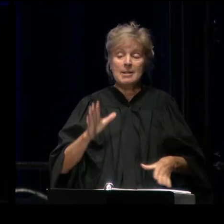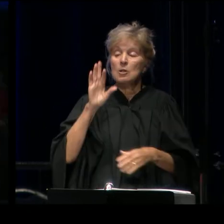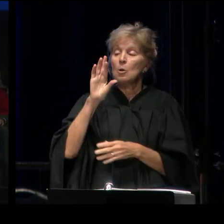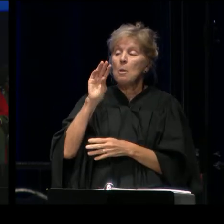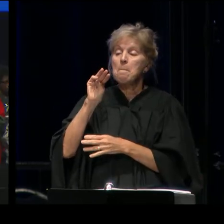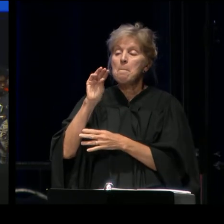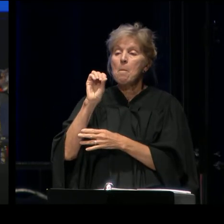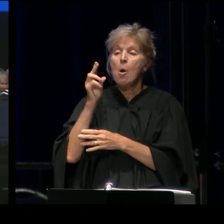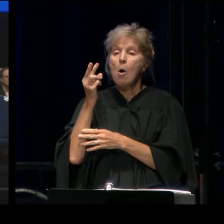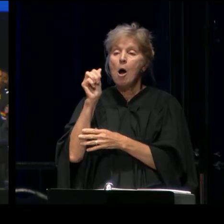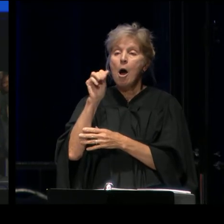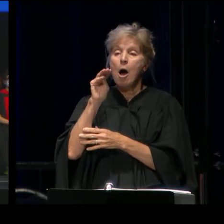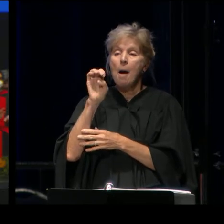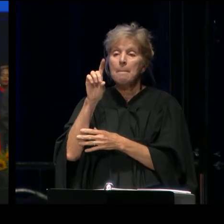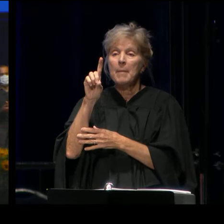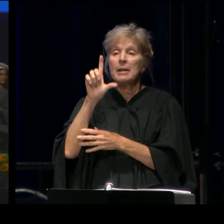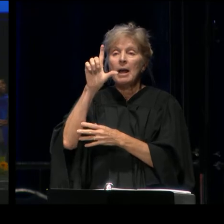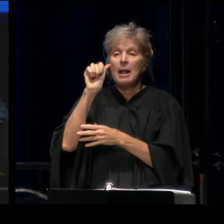Lashmi.